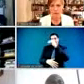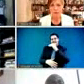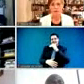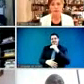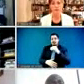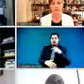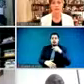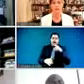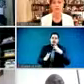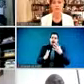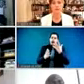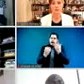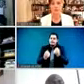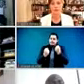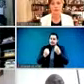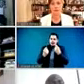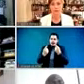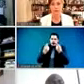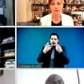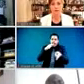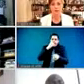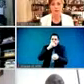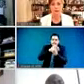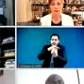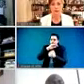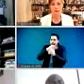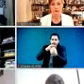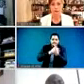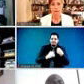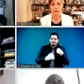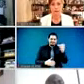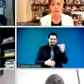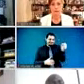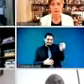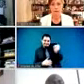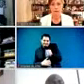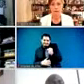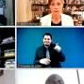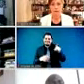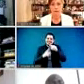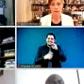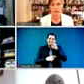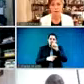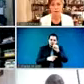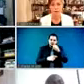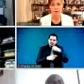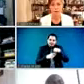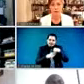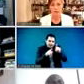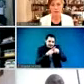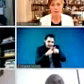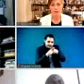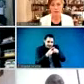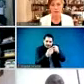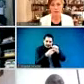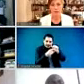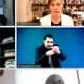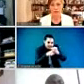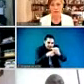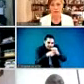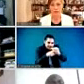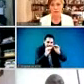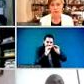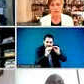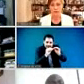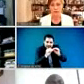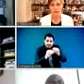in the media. So I think media play. One thing I like to bring is that also the male journalists approach my own fellow male journalists in the media house to understand why we need to give equal opportunities